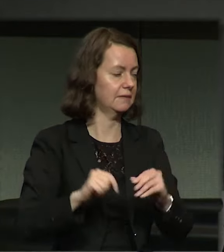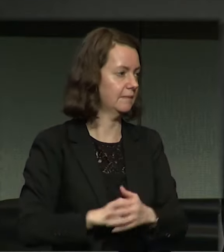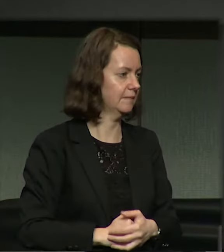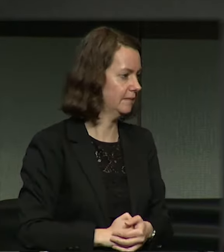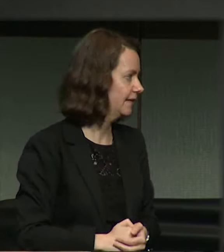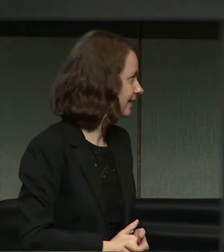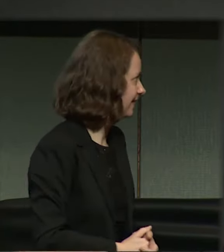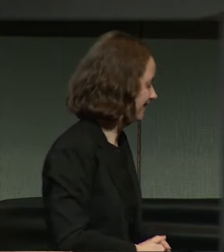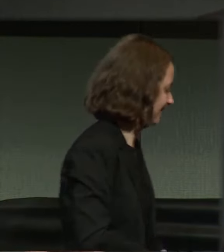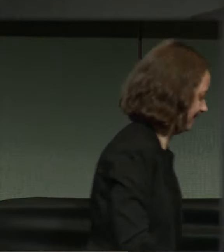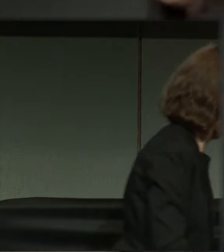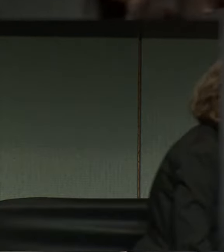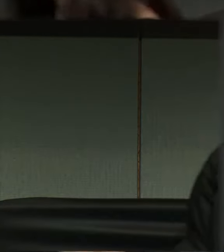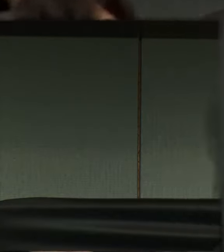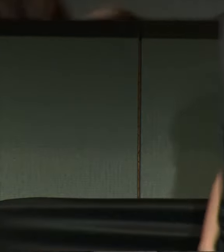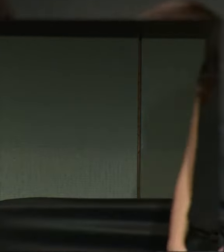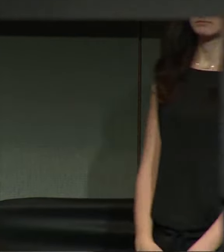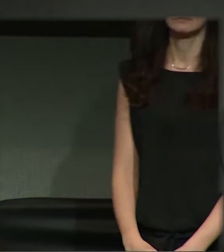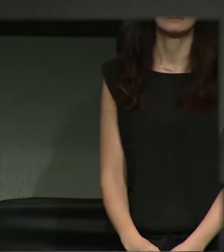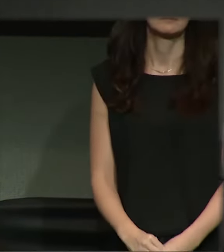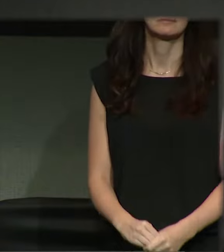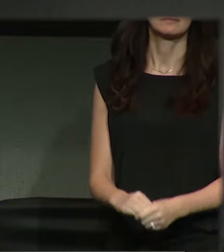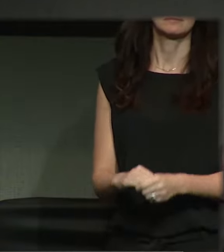This is back before the war.